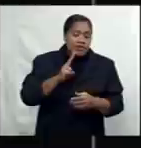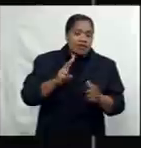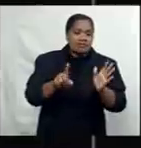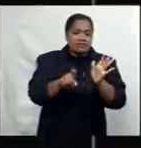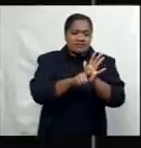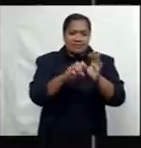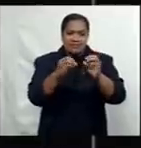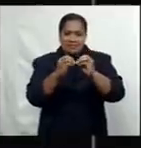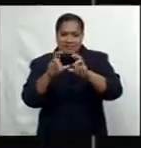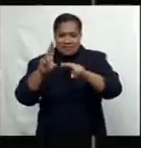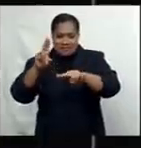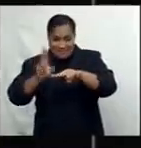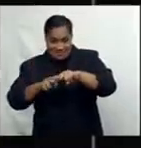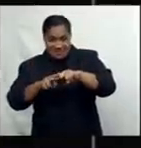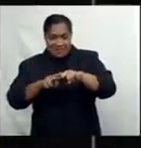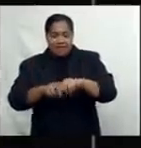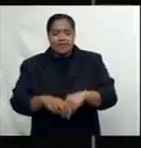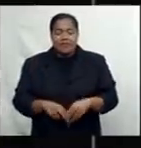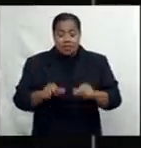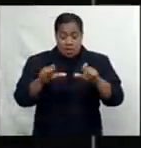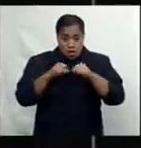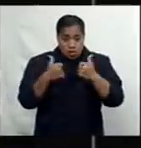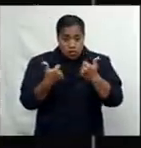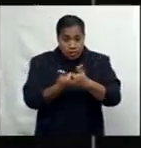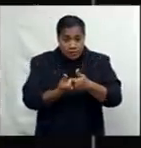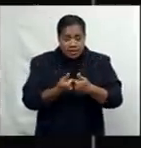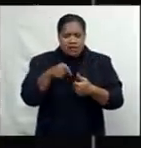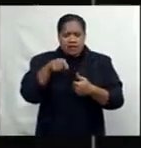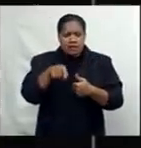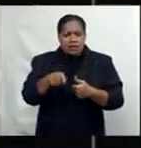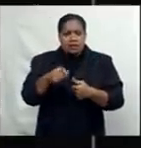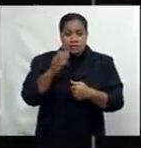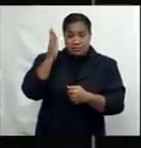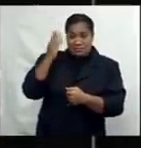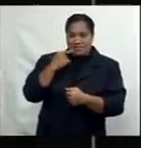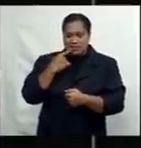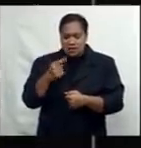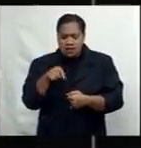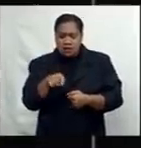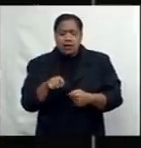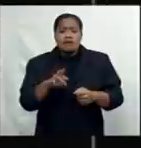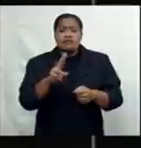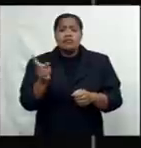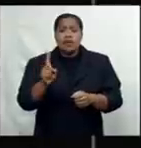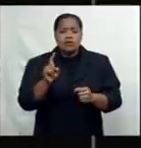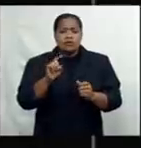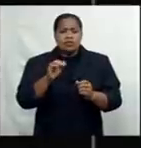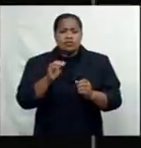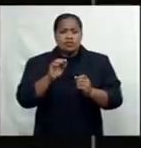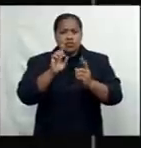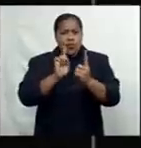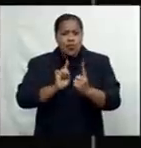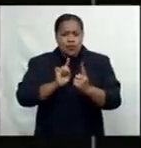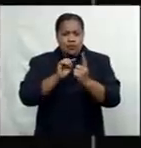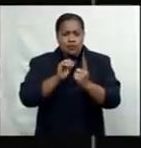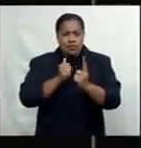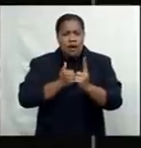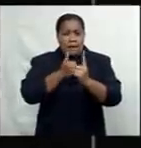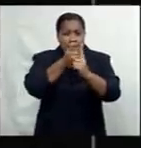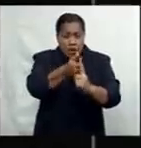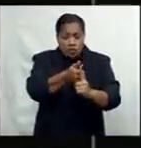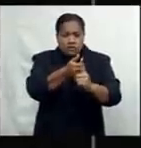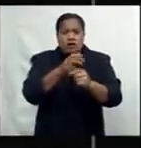Fiji. Said Kayum says this agreement is part of the overall holistic approach to supporting micro, small and